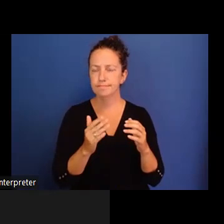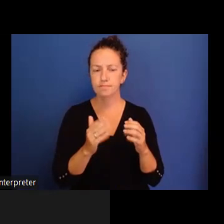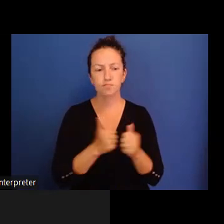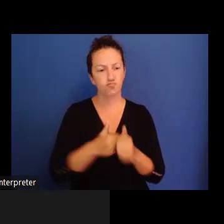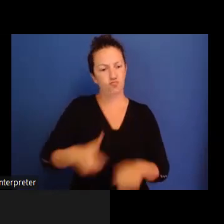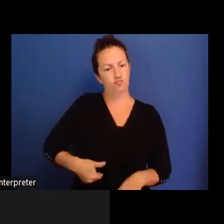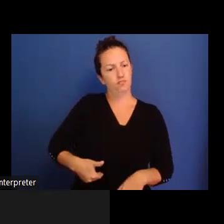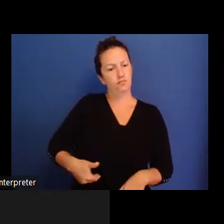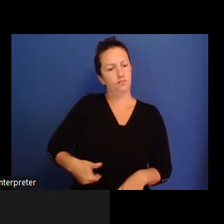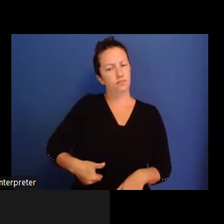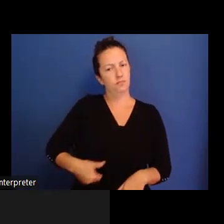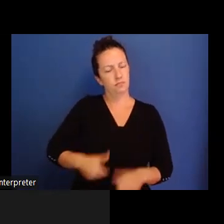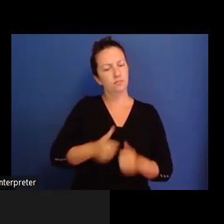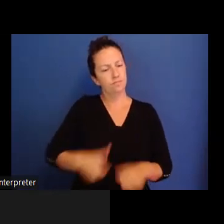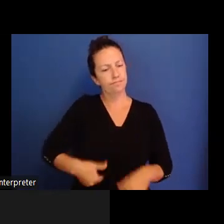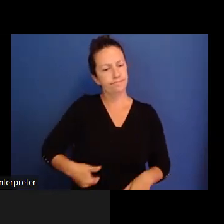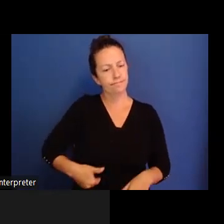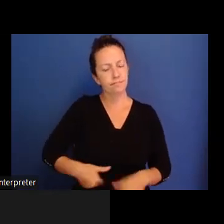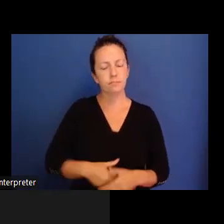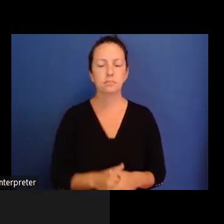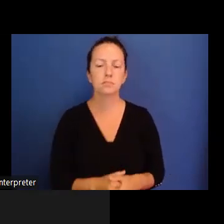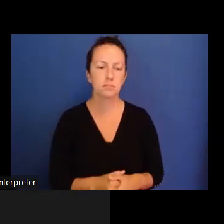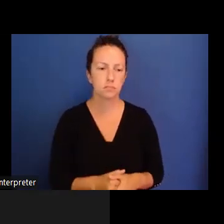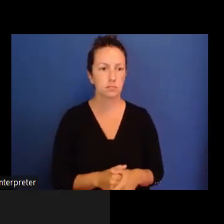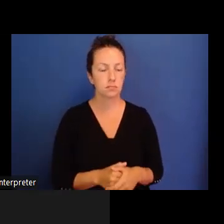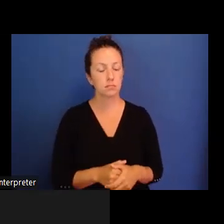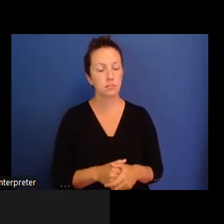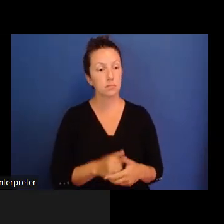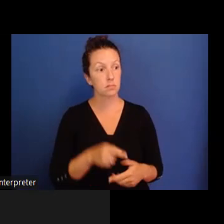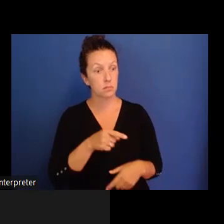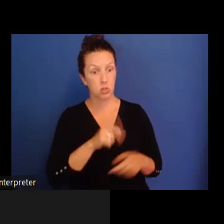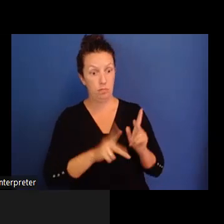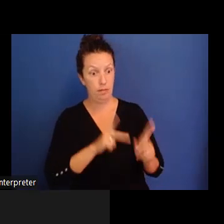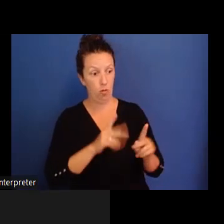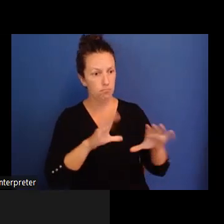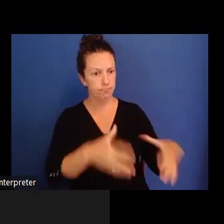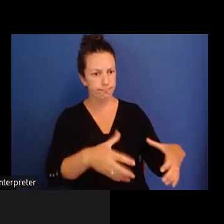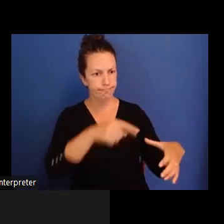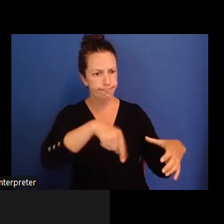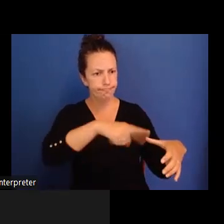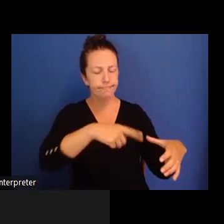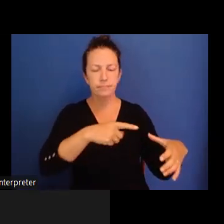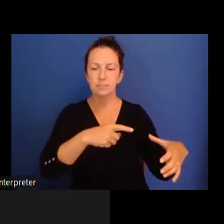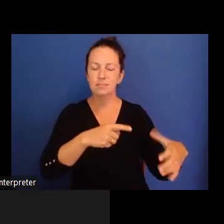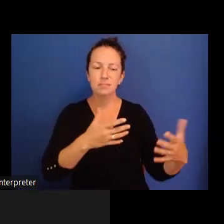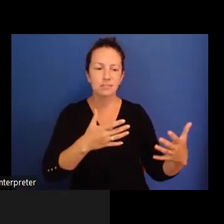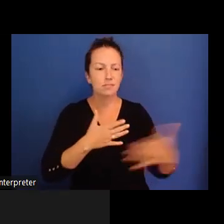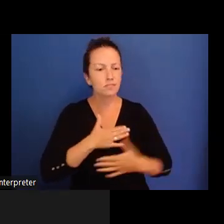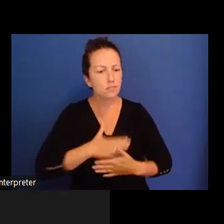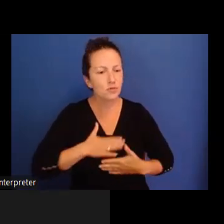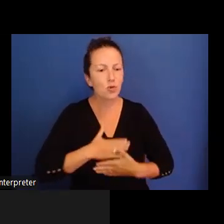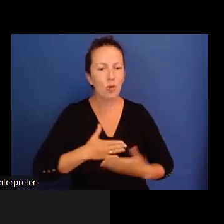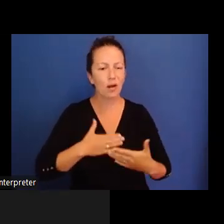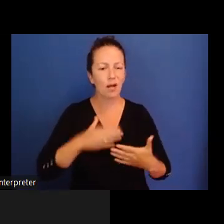intuitional abilities. Members of this group like to work in